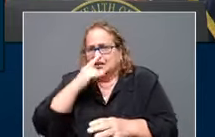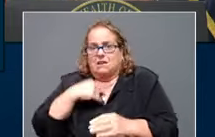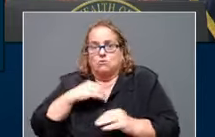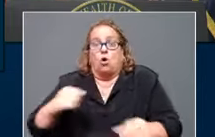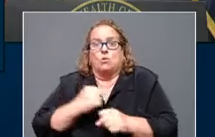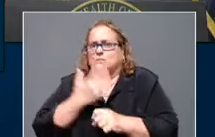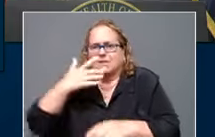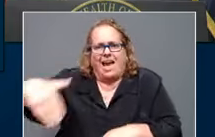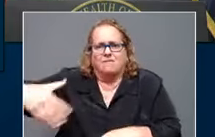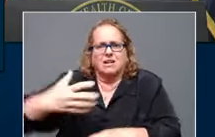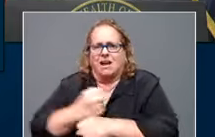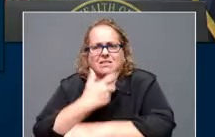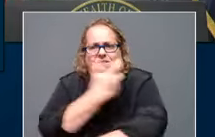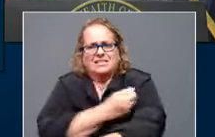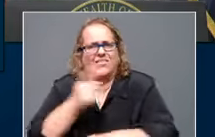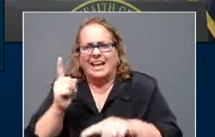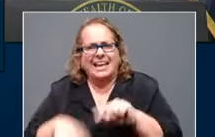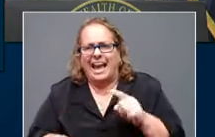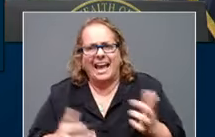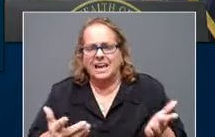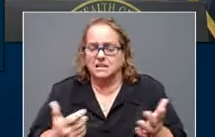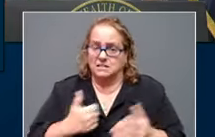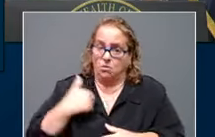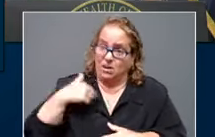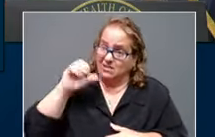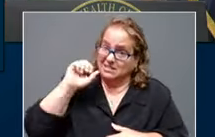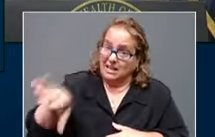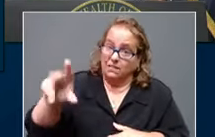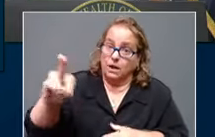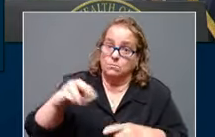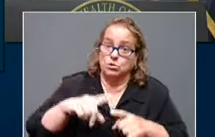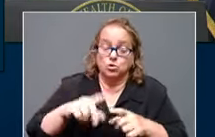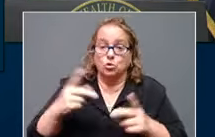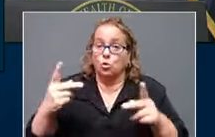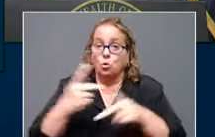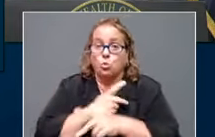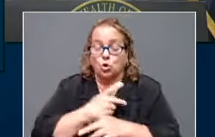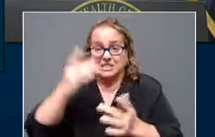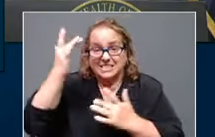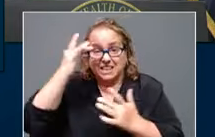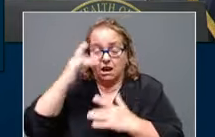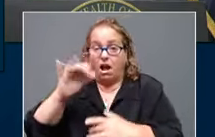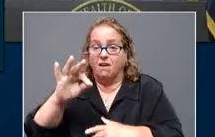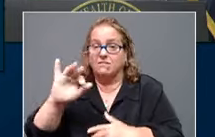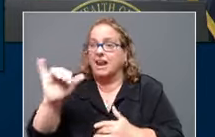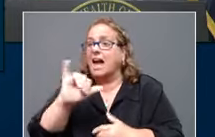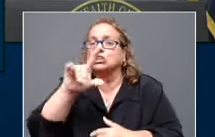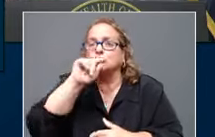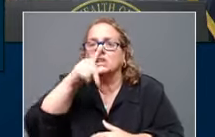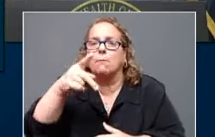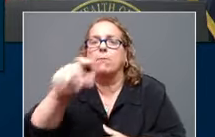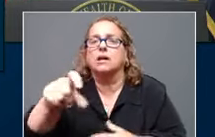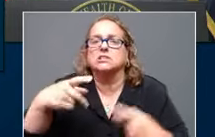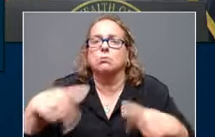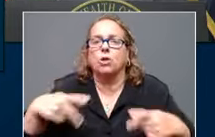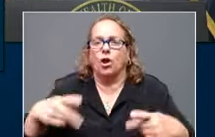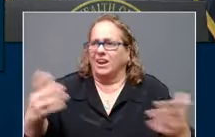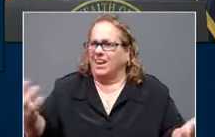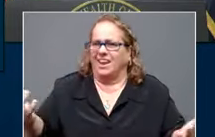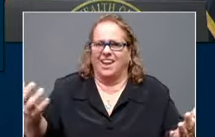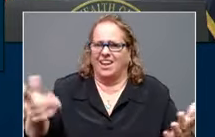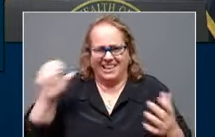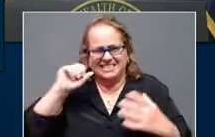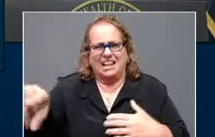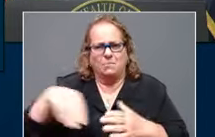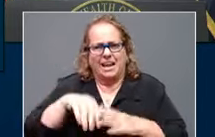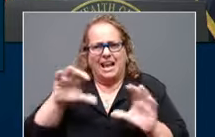without being vaccinated, facing the Delta variant. And here's Randy Gooch, Jessamine County Health Department. We've had the opportunity to